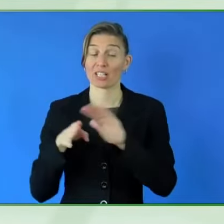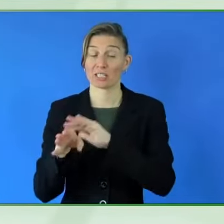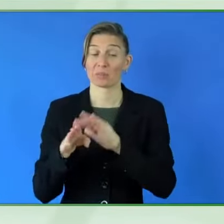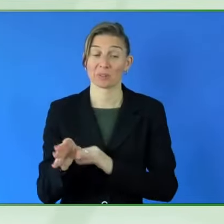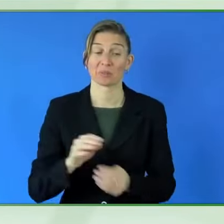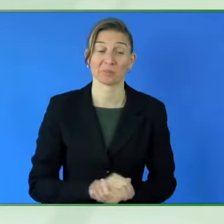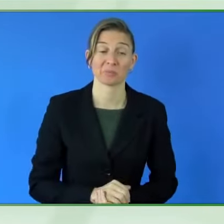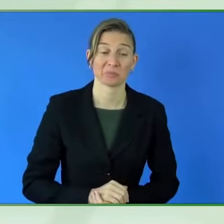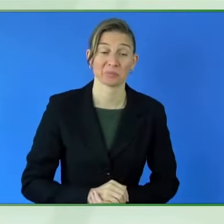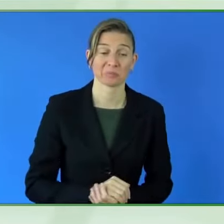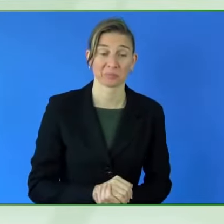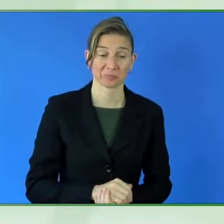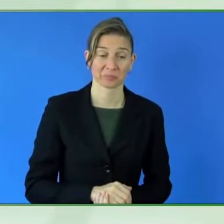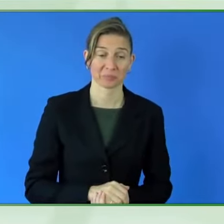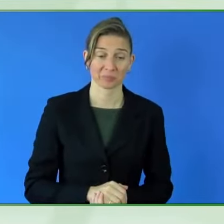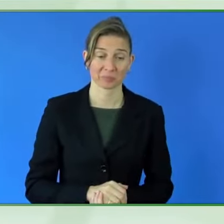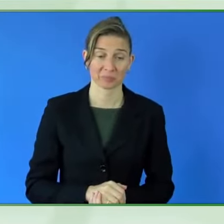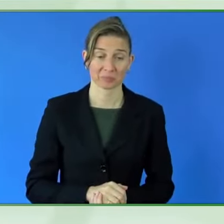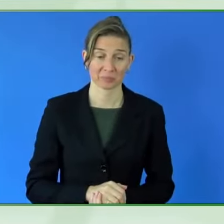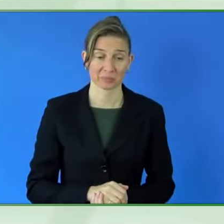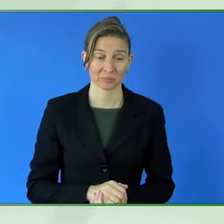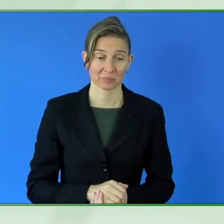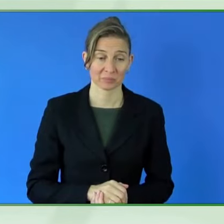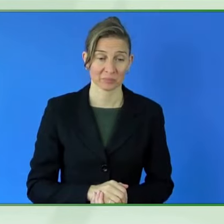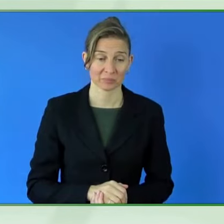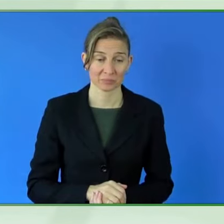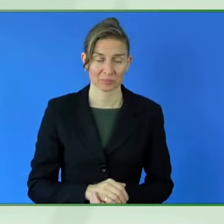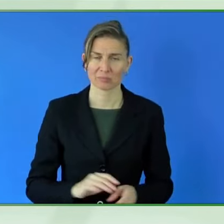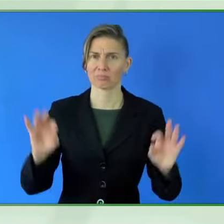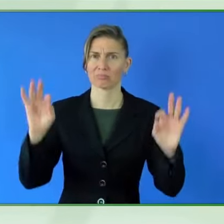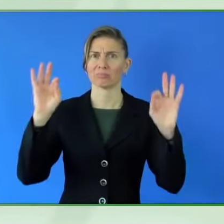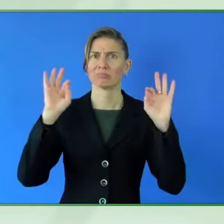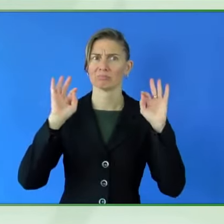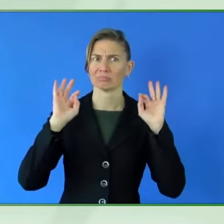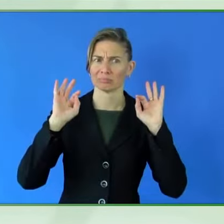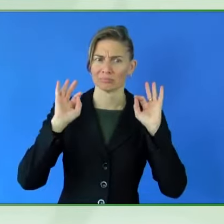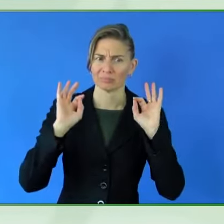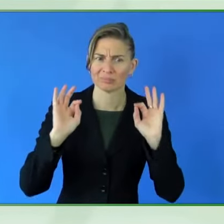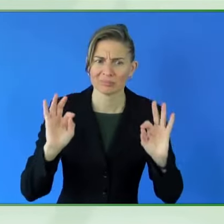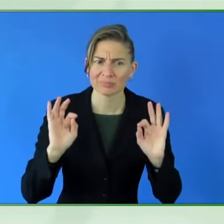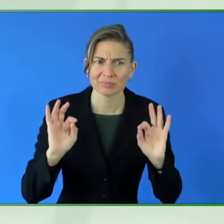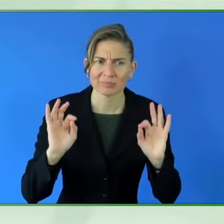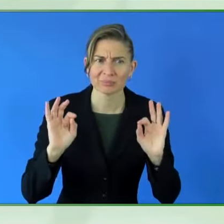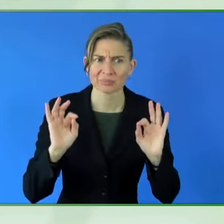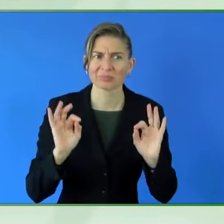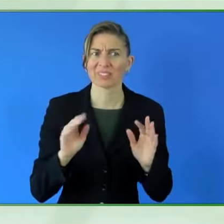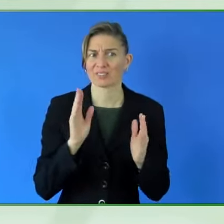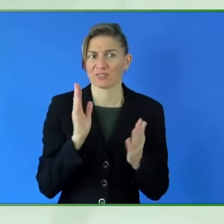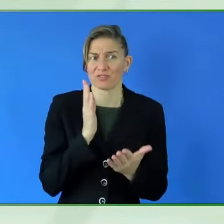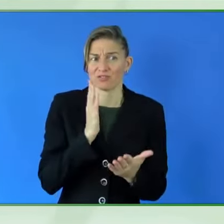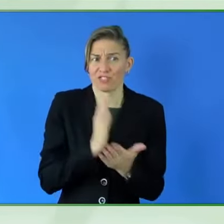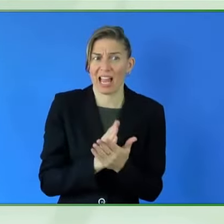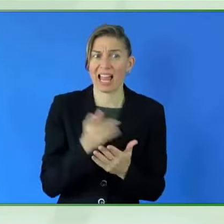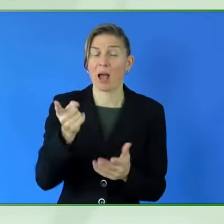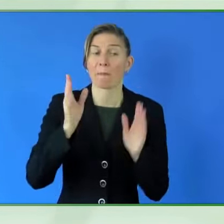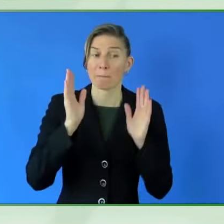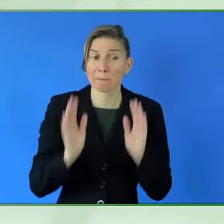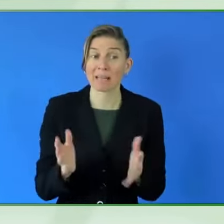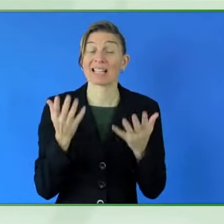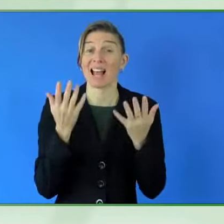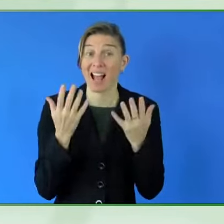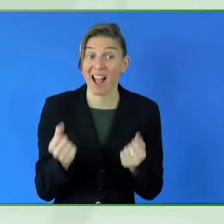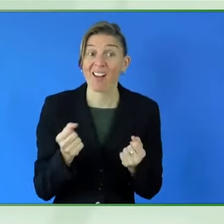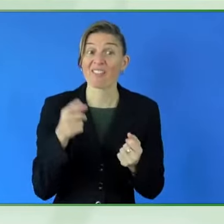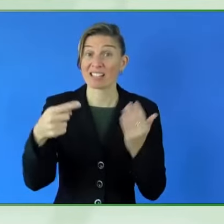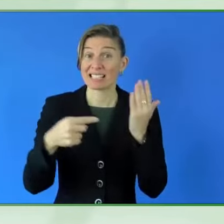no AI for inclusive mobility project were it not for the solutions that Anat and team have created. I want to hear from